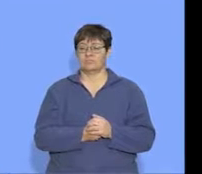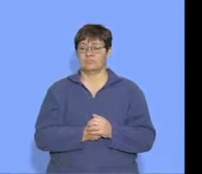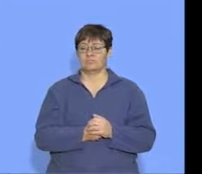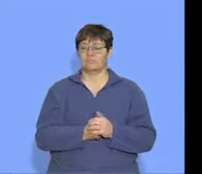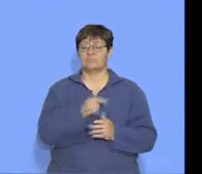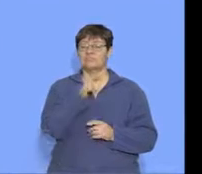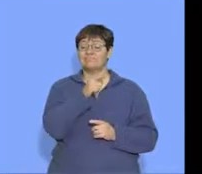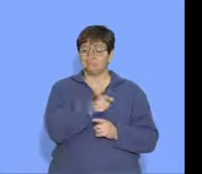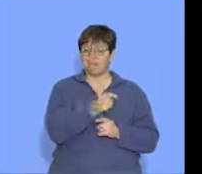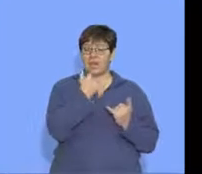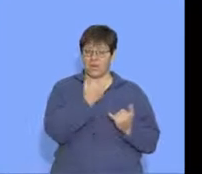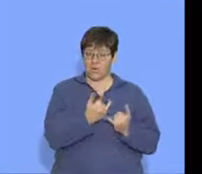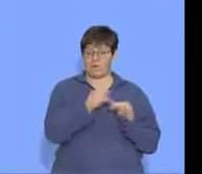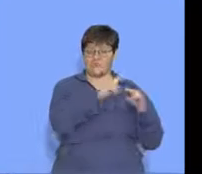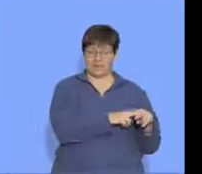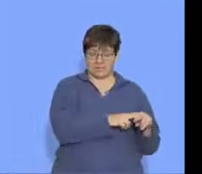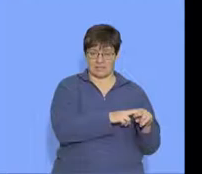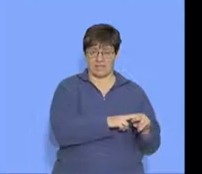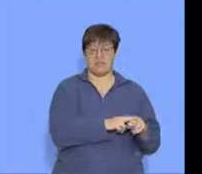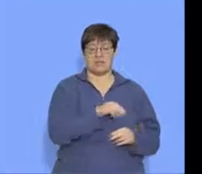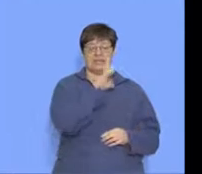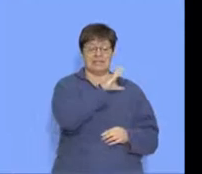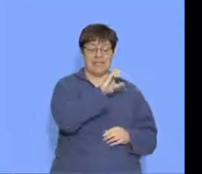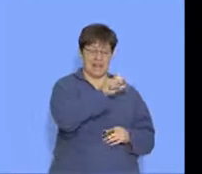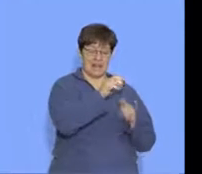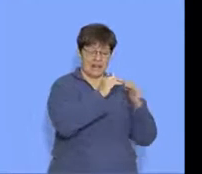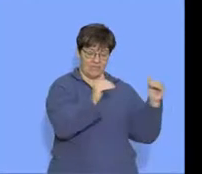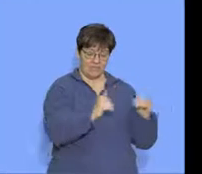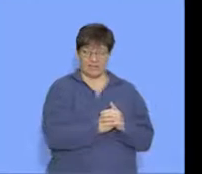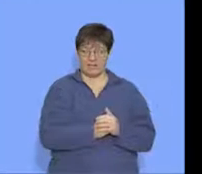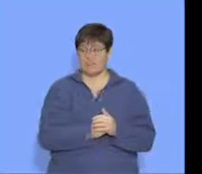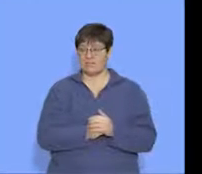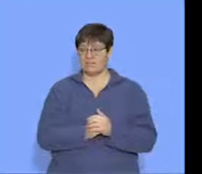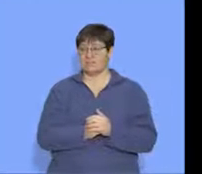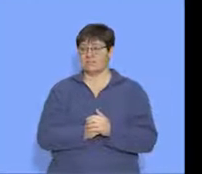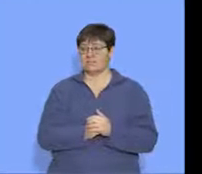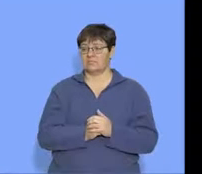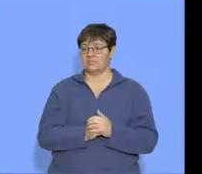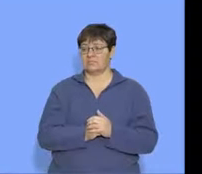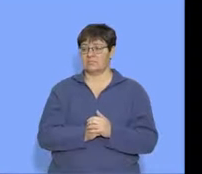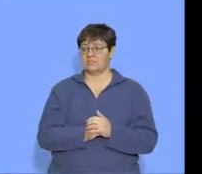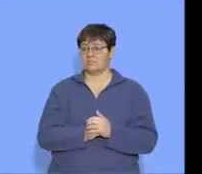now we're getting the dependent variables, so the chlorine levels, and that's important,